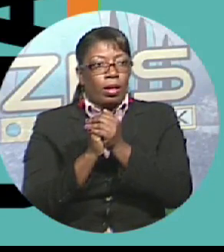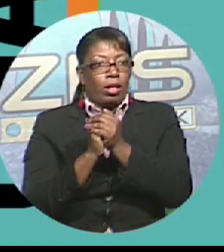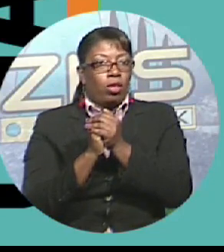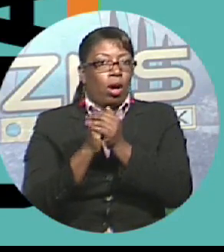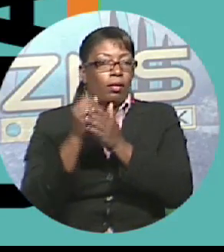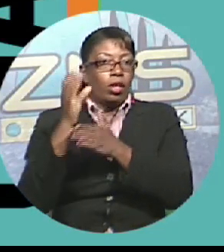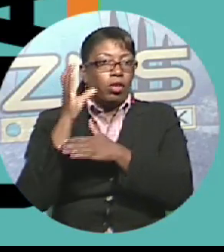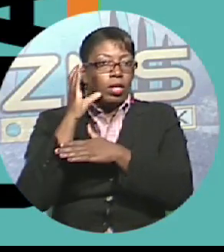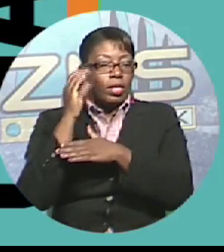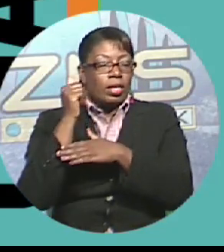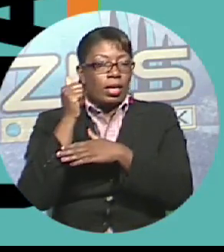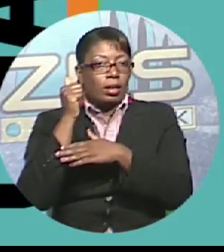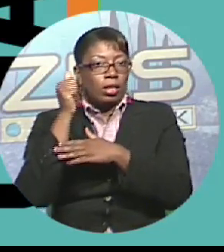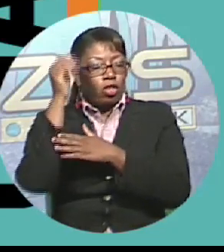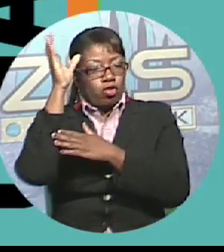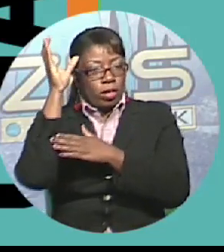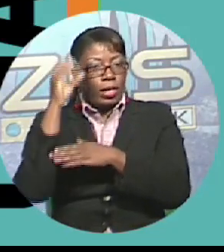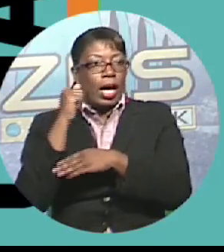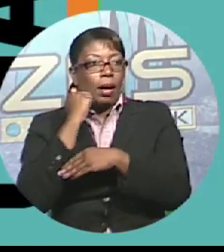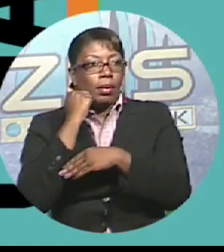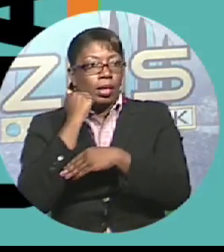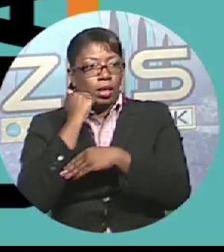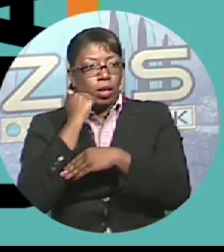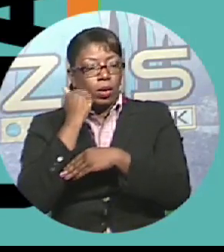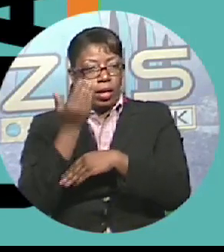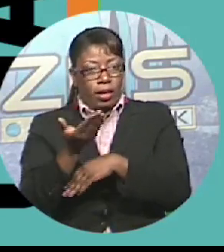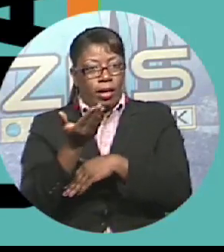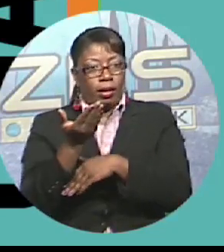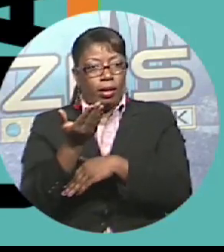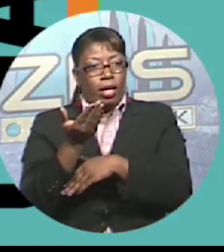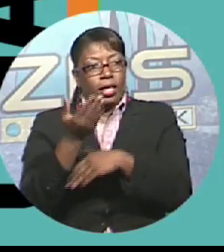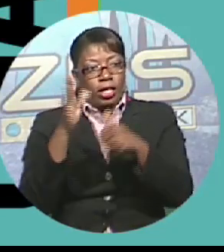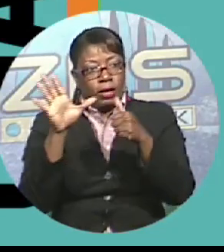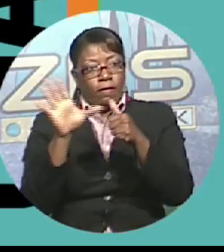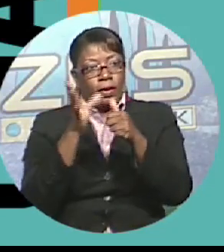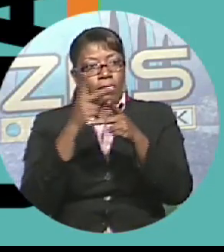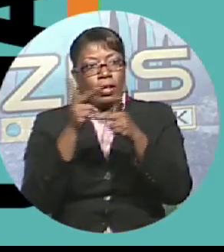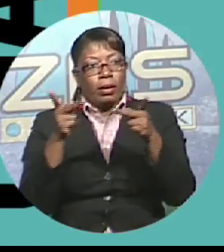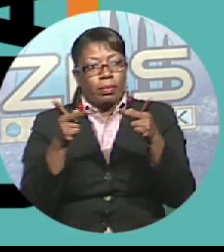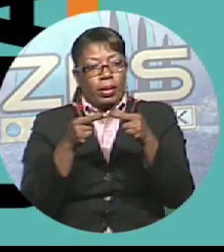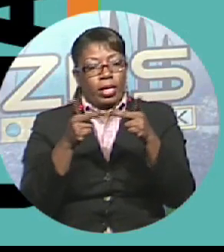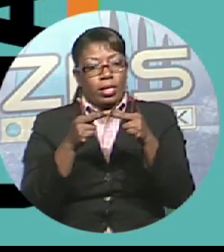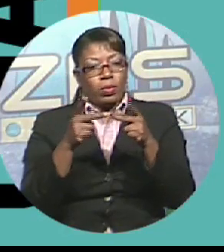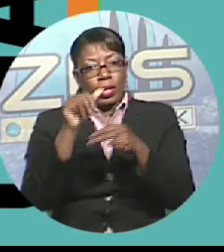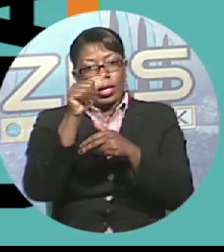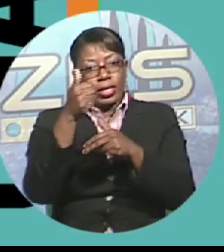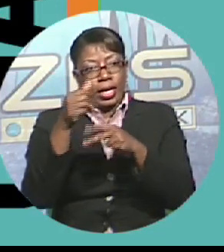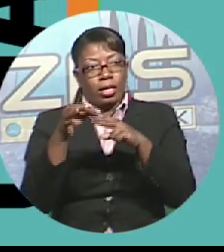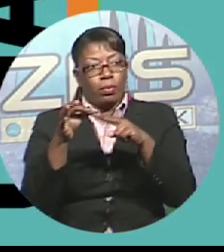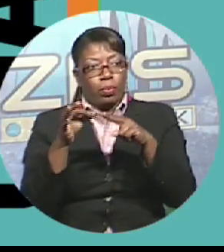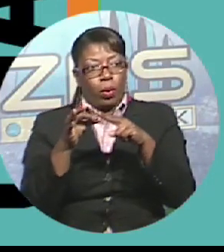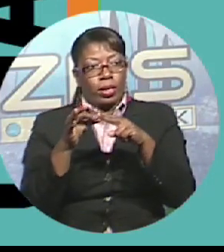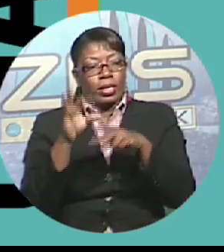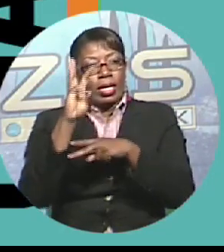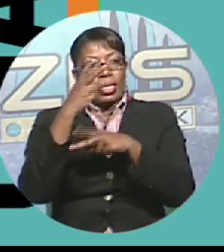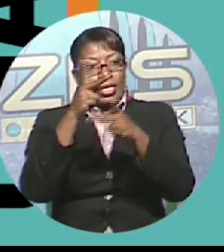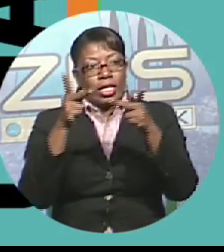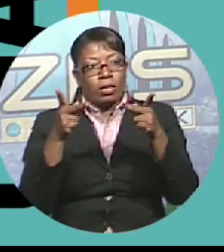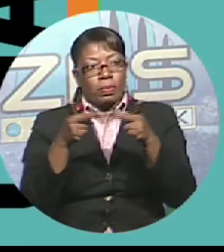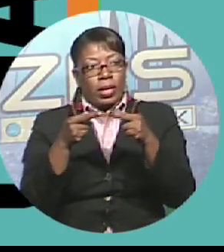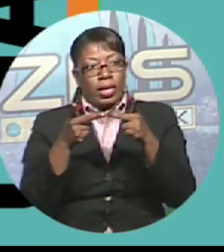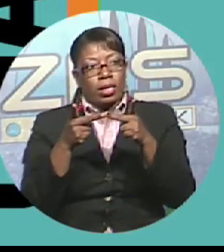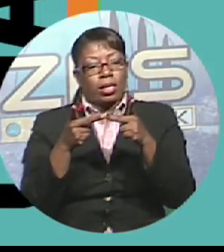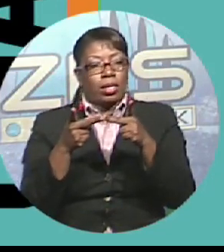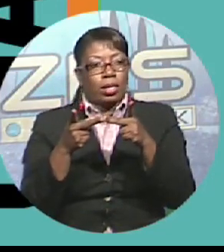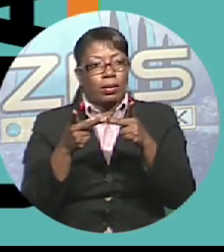and Amaliko and Team Red, they're in the money as well. They sit fifth with 10 points. Moving on to 6th place right now,